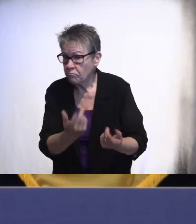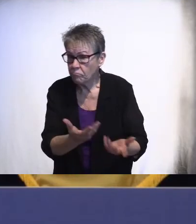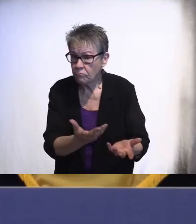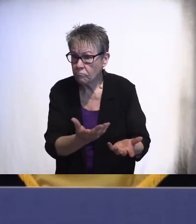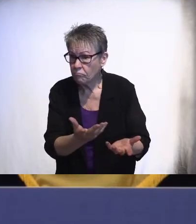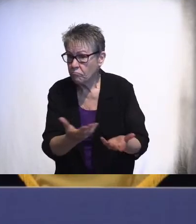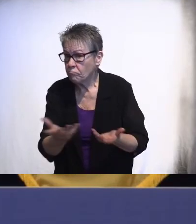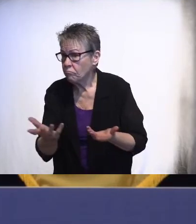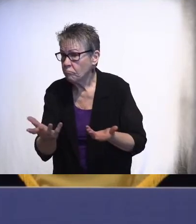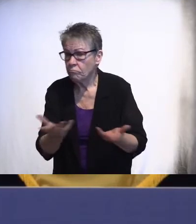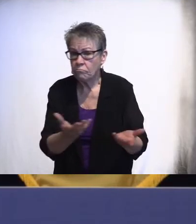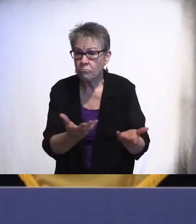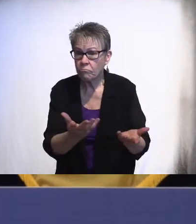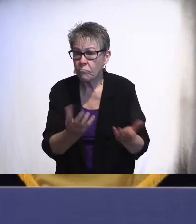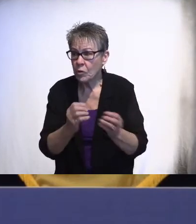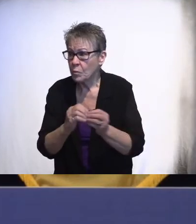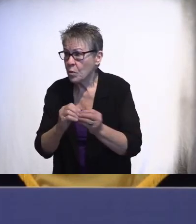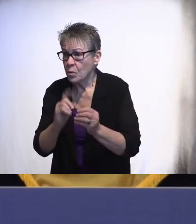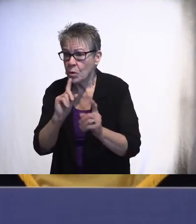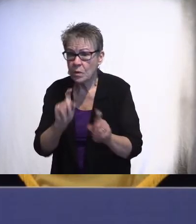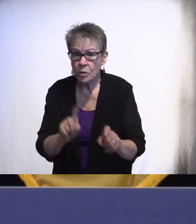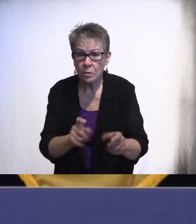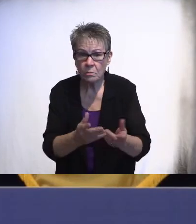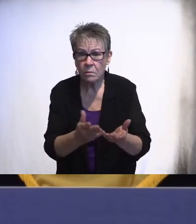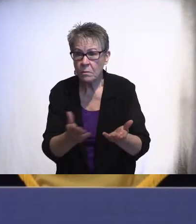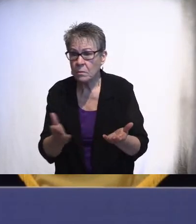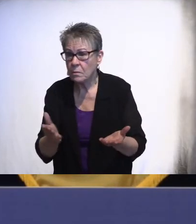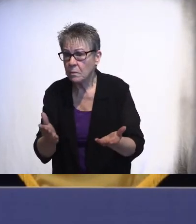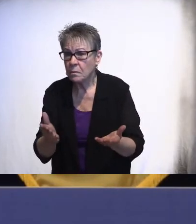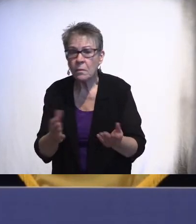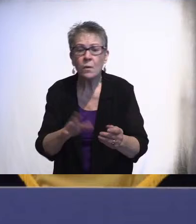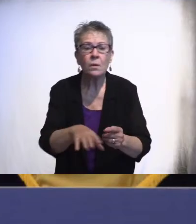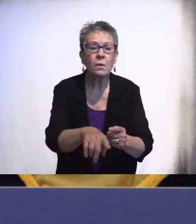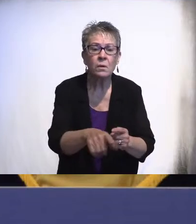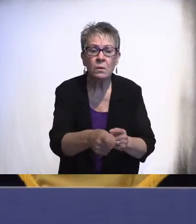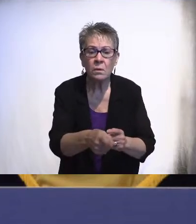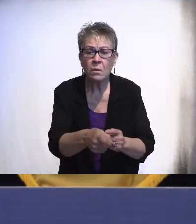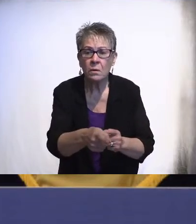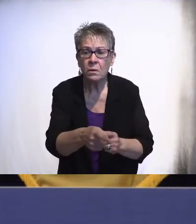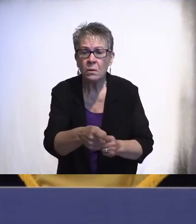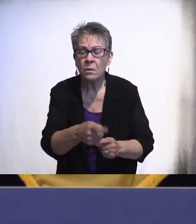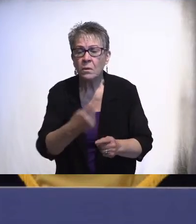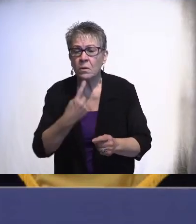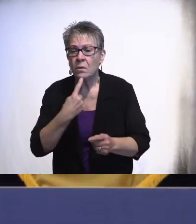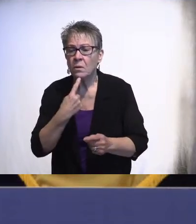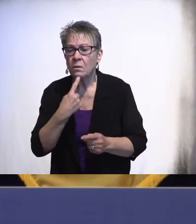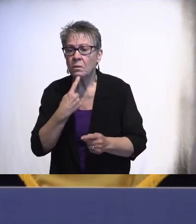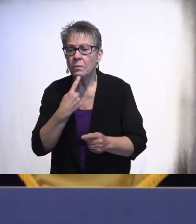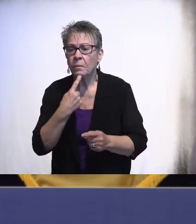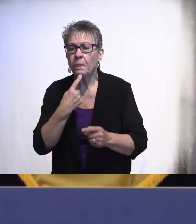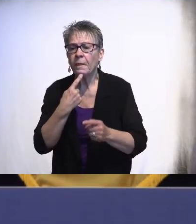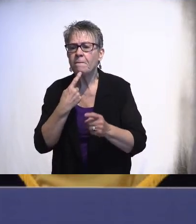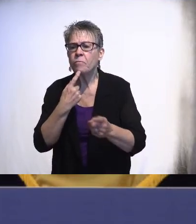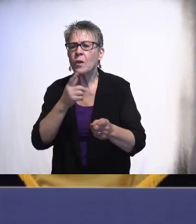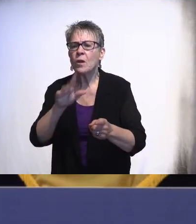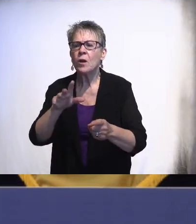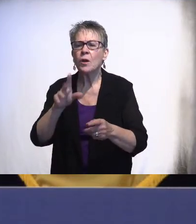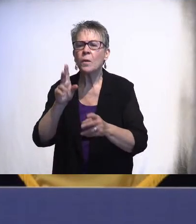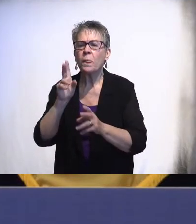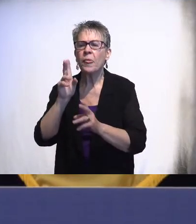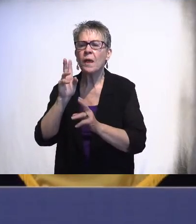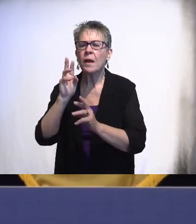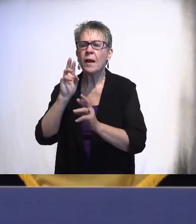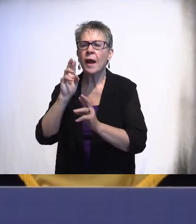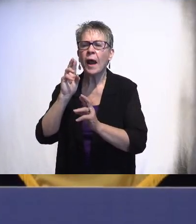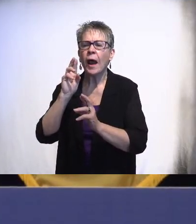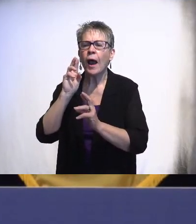Okay. Alex, we should give you some respect given Pat arranged for a fire alarm to go off in the middle of your questioning last week.